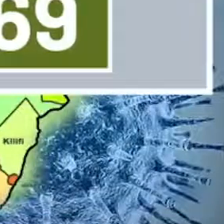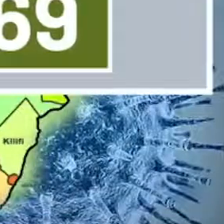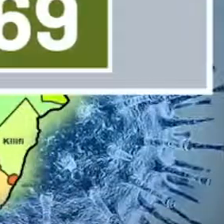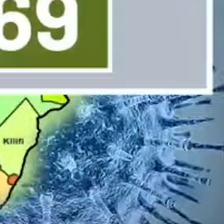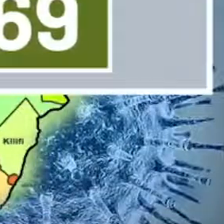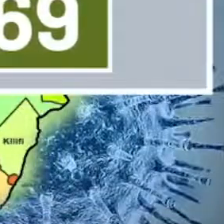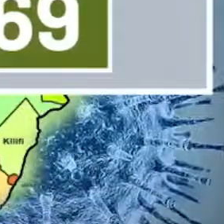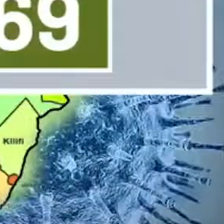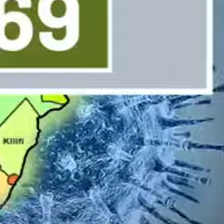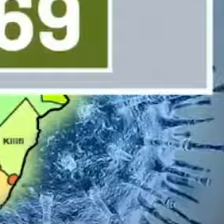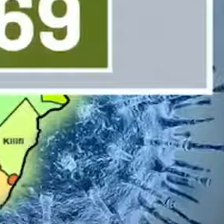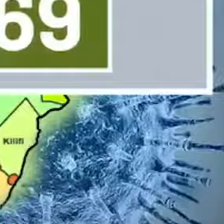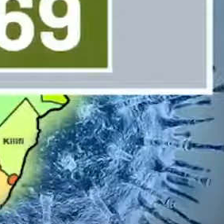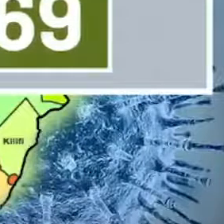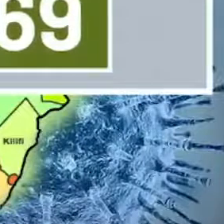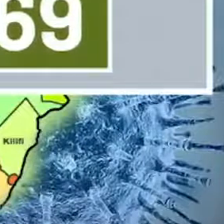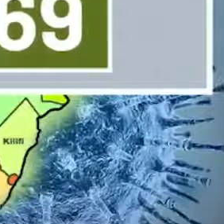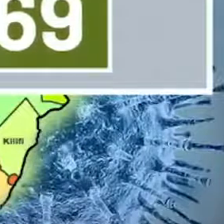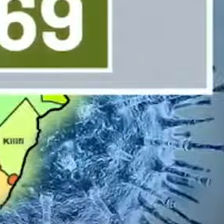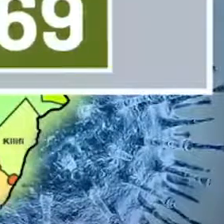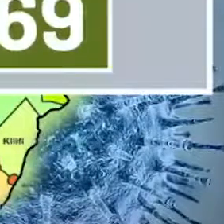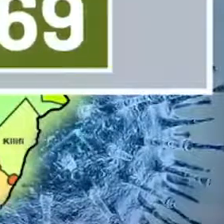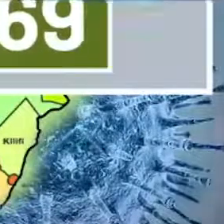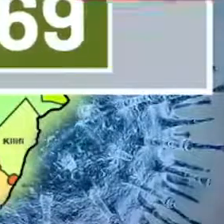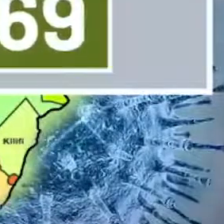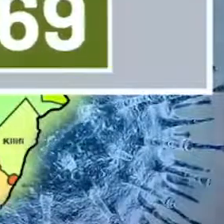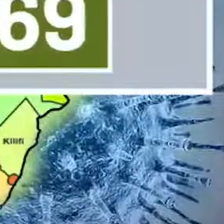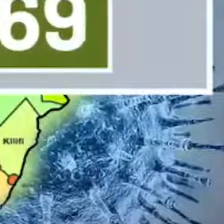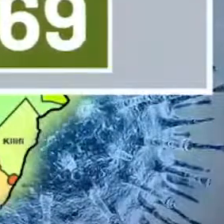total number of confirmed COVID-19 cases to